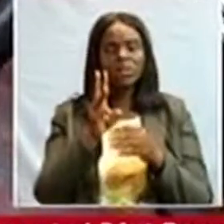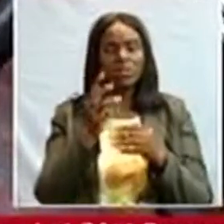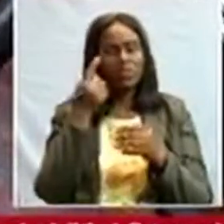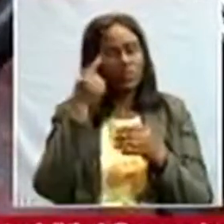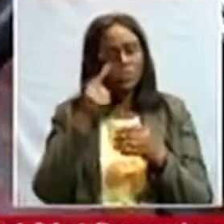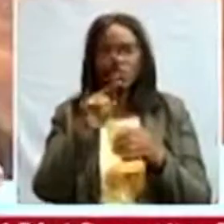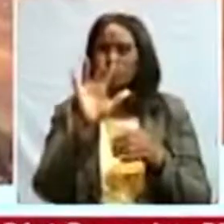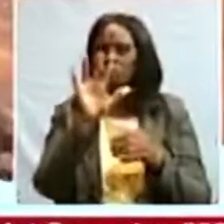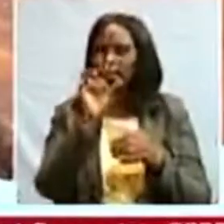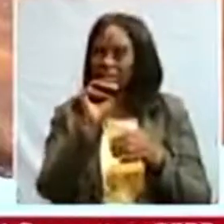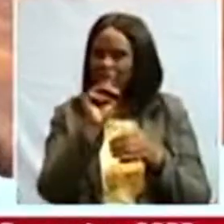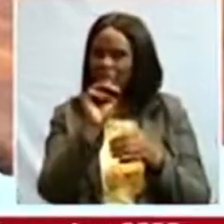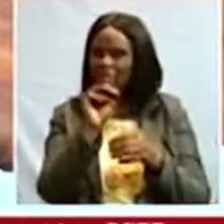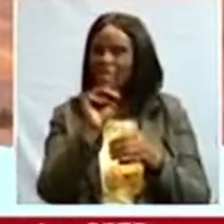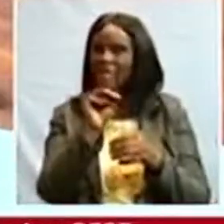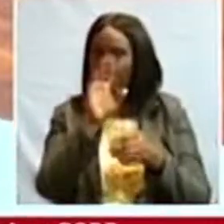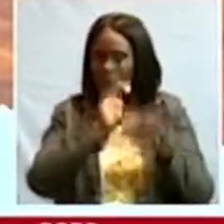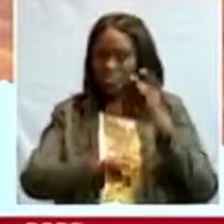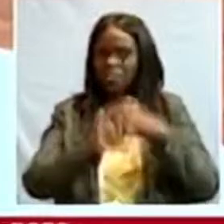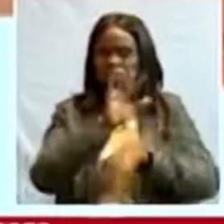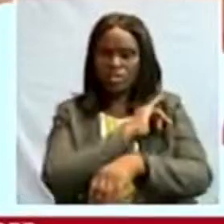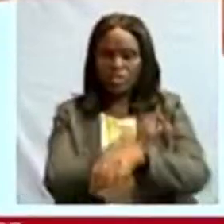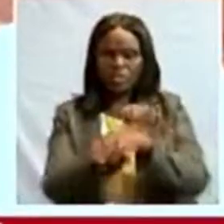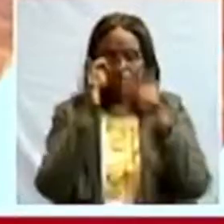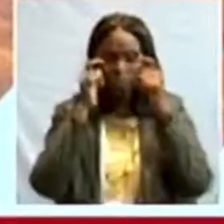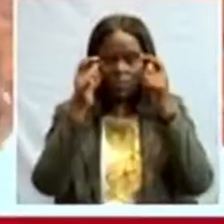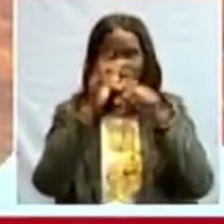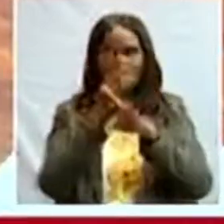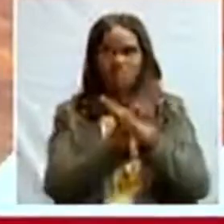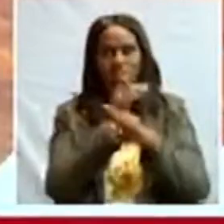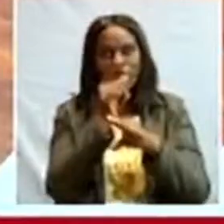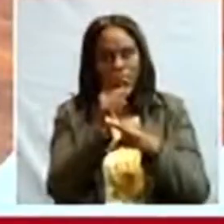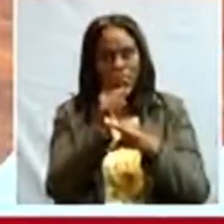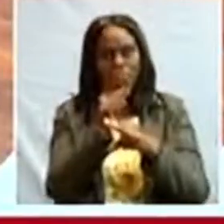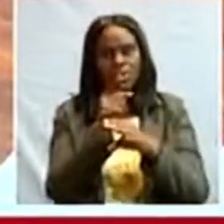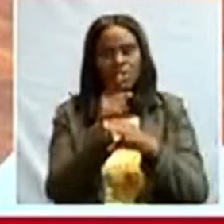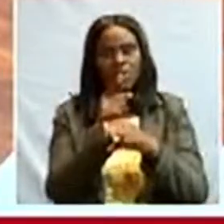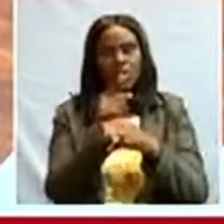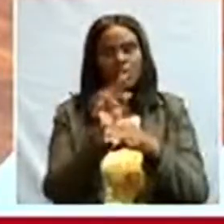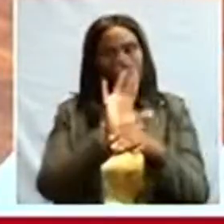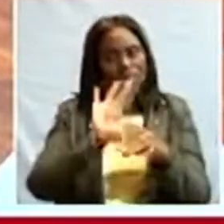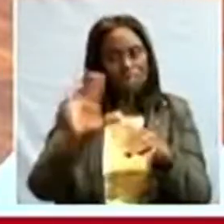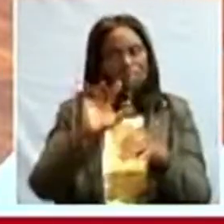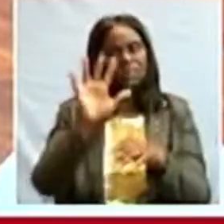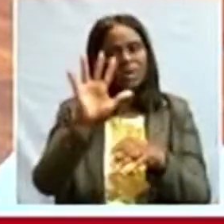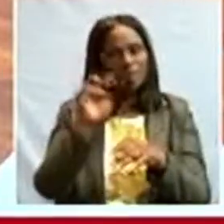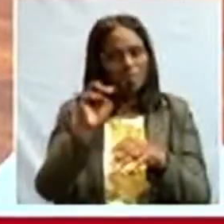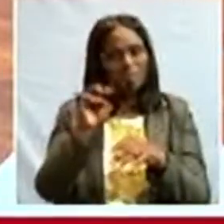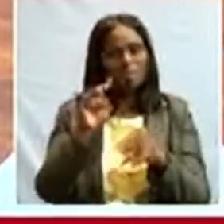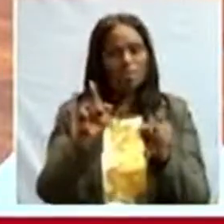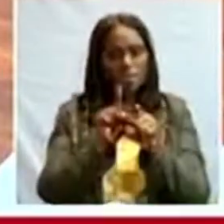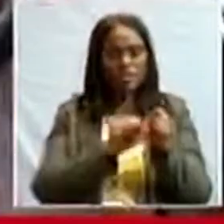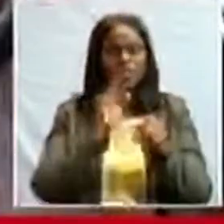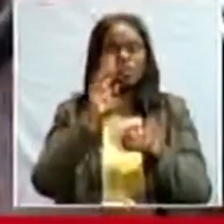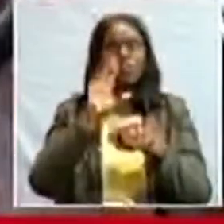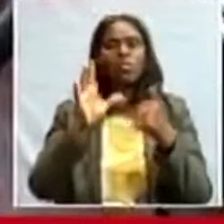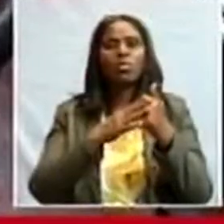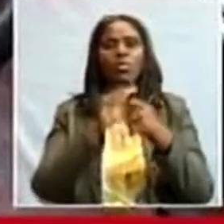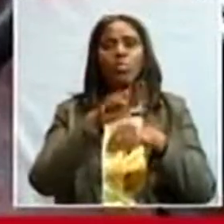for 5 minutes. We'll lift the immunity conferred before you. We'll suspend for 5 minutes and we'll call you back.